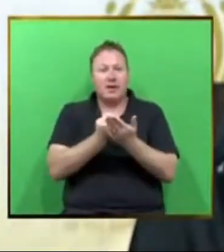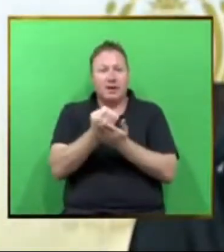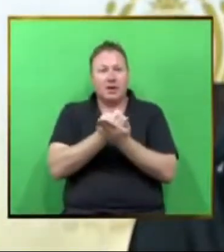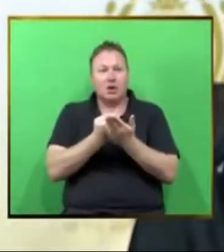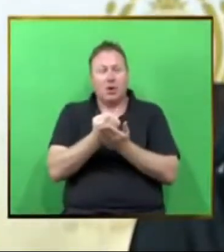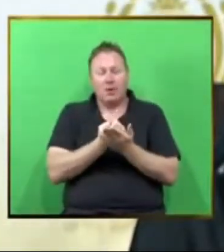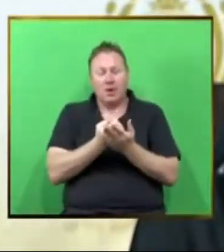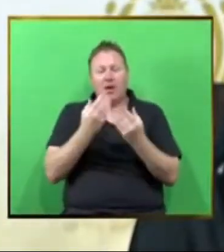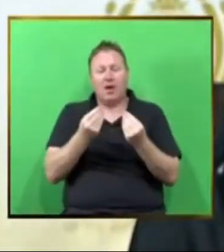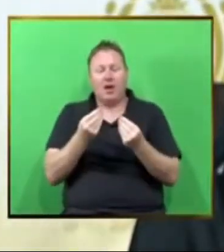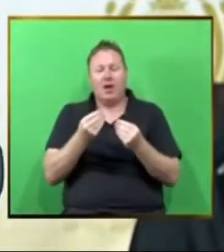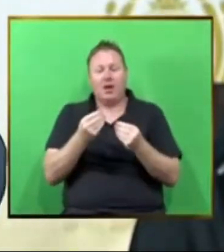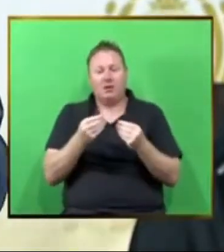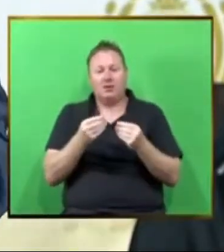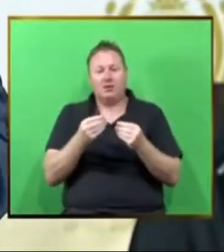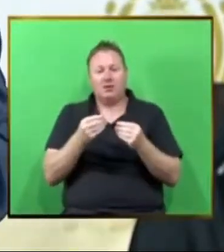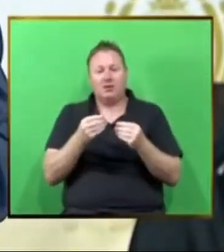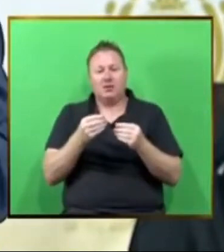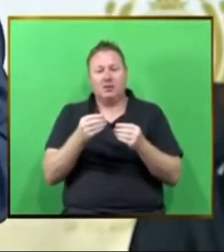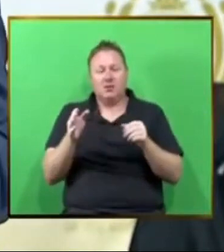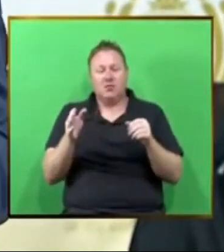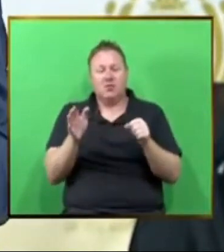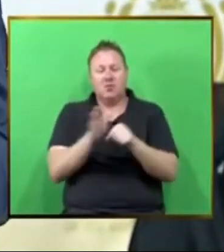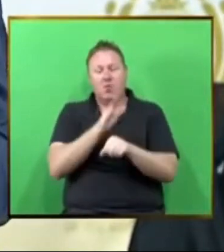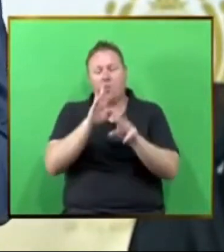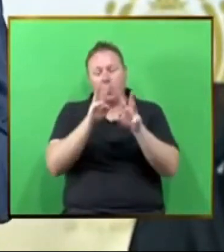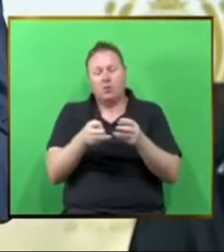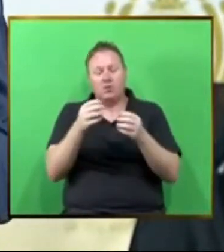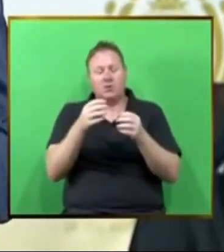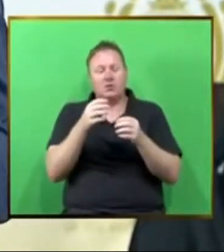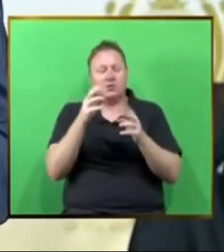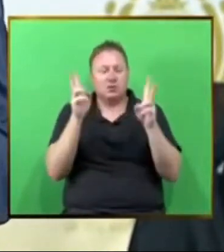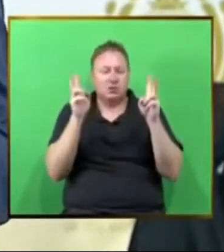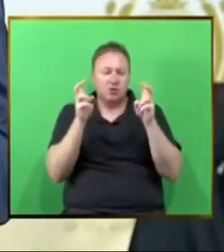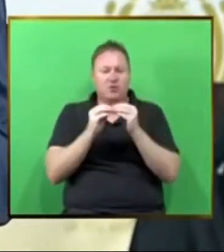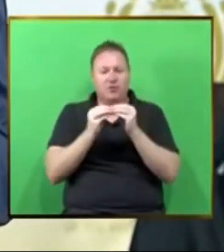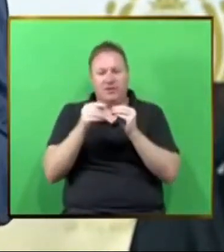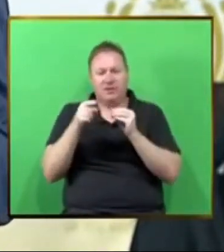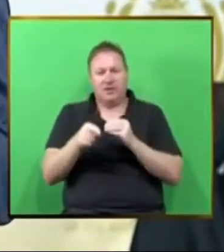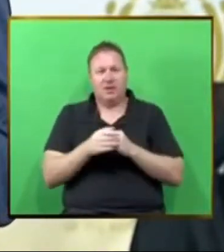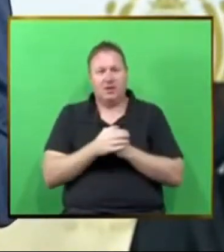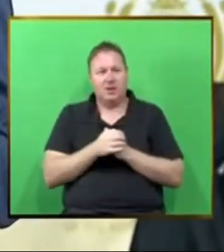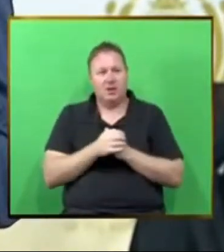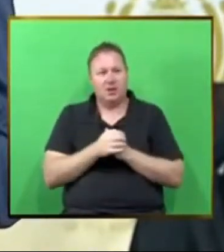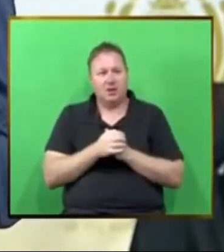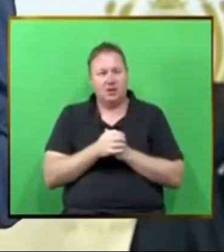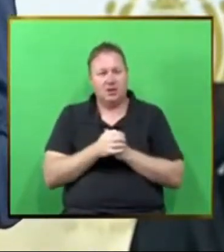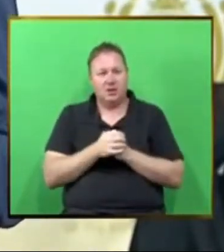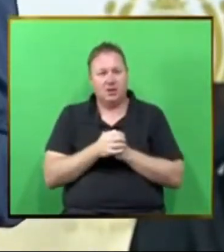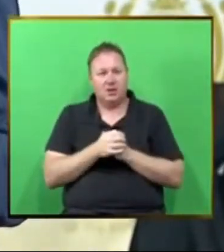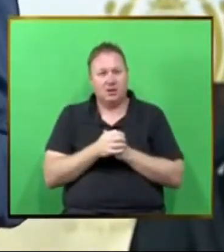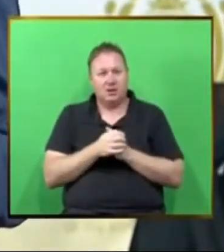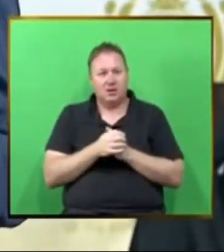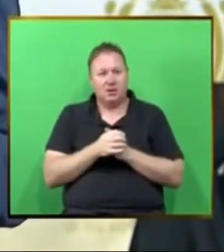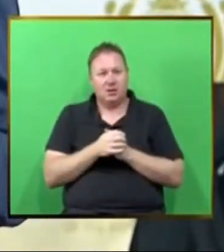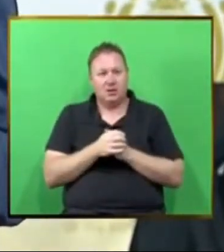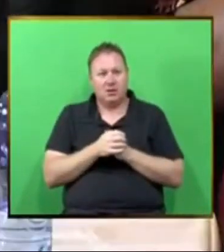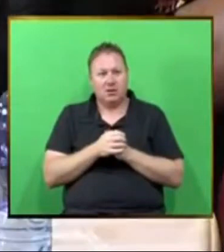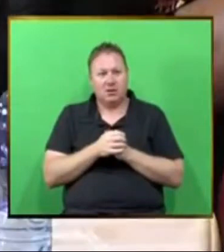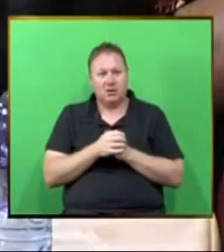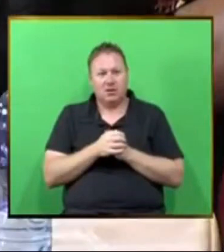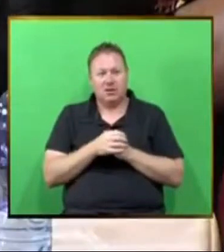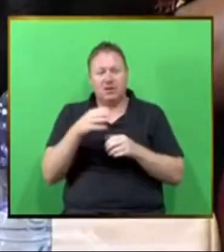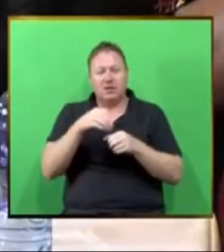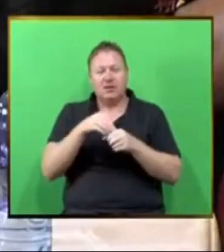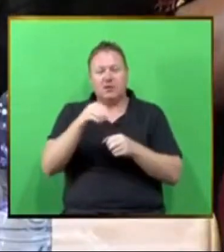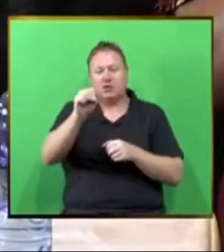and financial issues that face poor and developing countries. As President Ramaphosa rightly stated in his State of the Nation